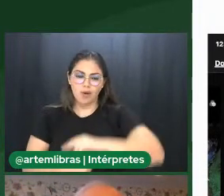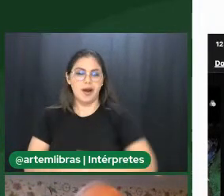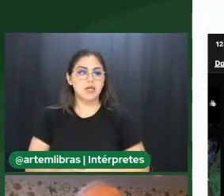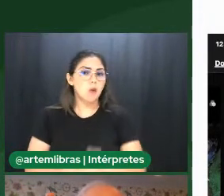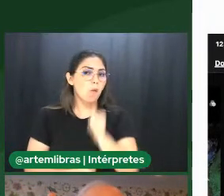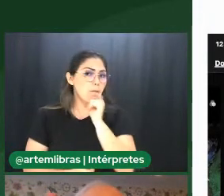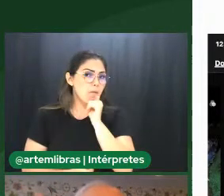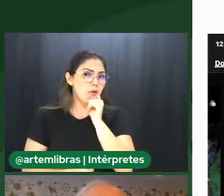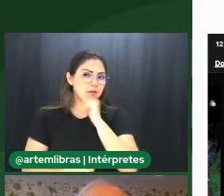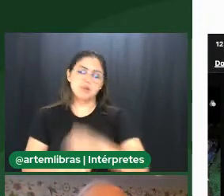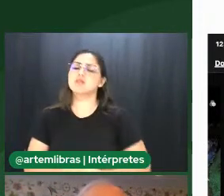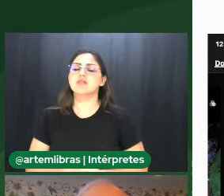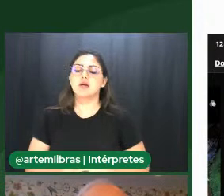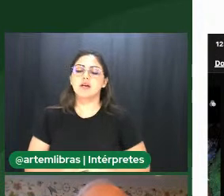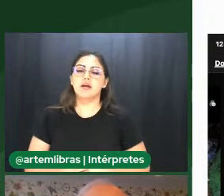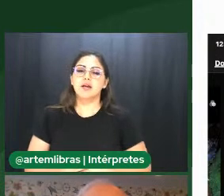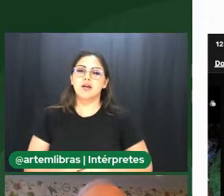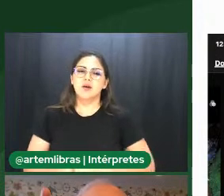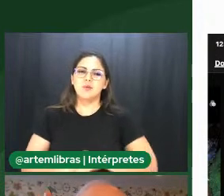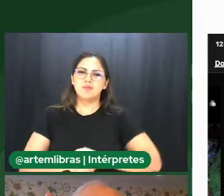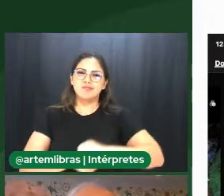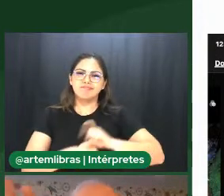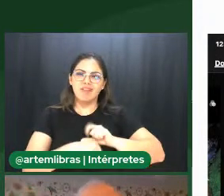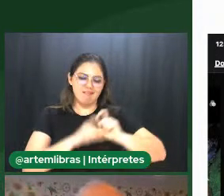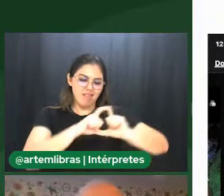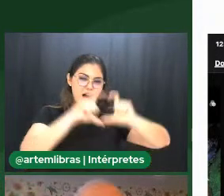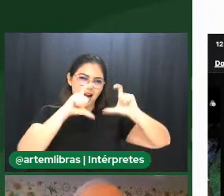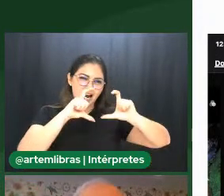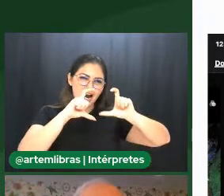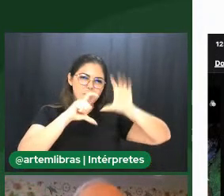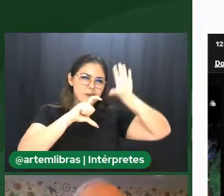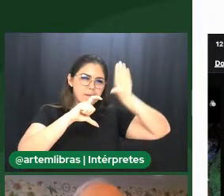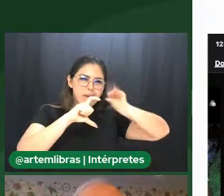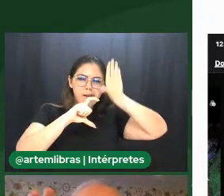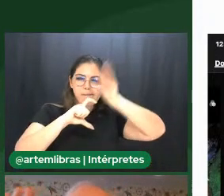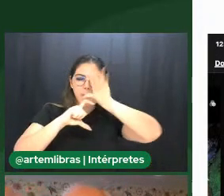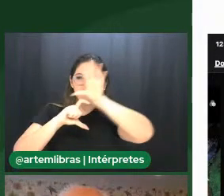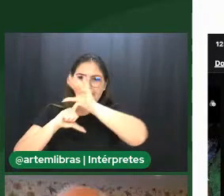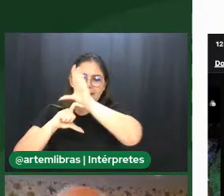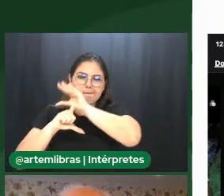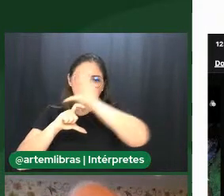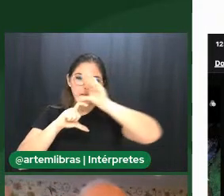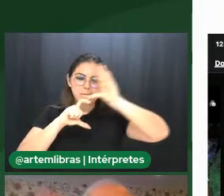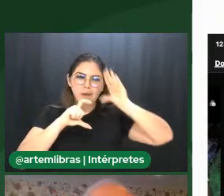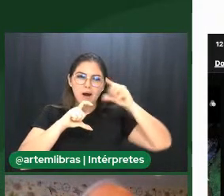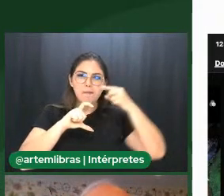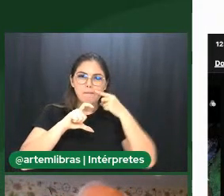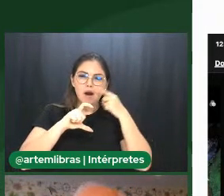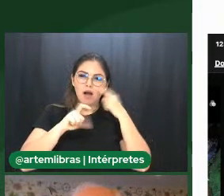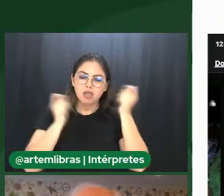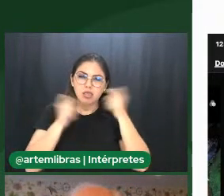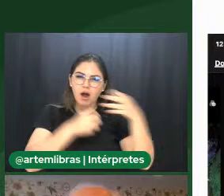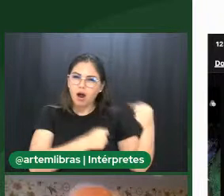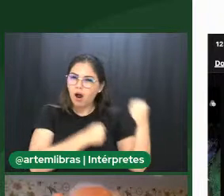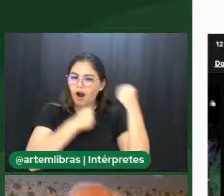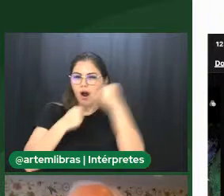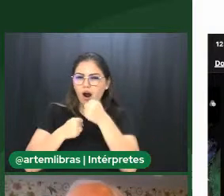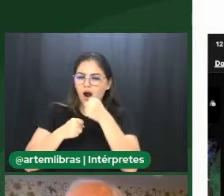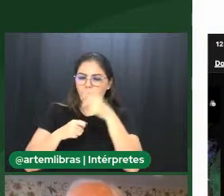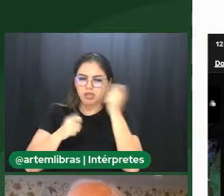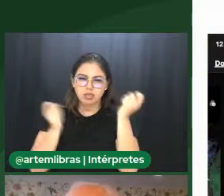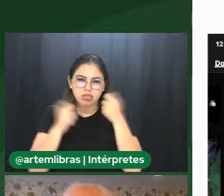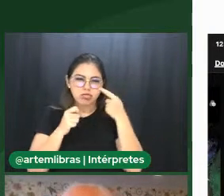the picture, while they're taking the picture, and after they've taken the picture. They can adjust the lighting, they can